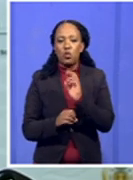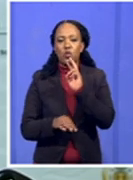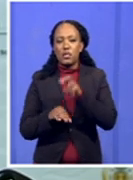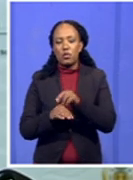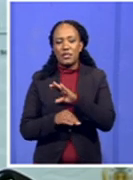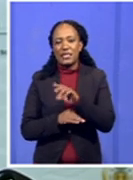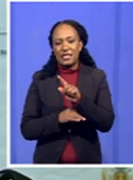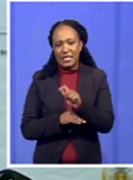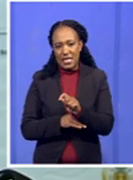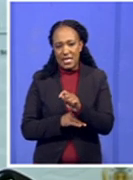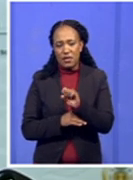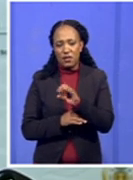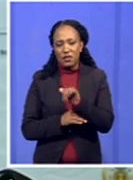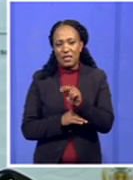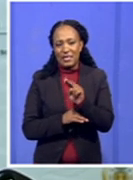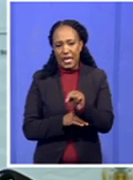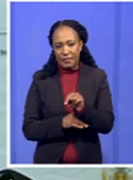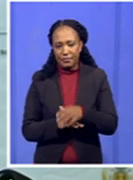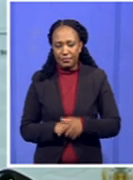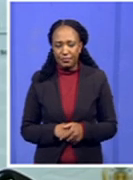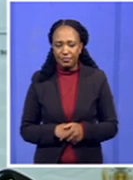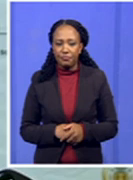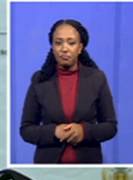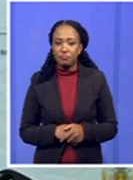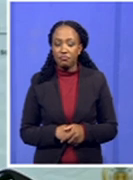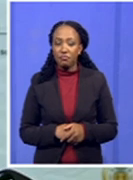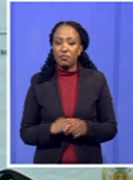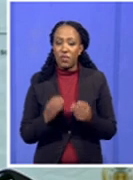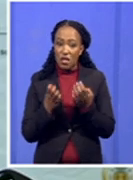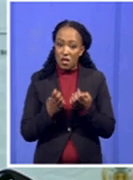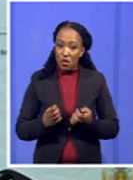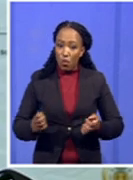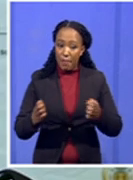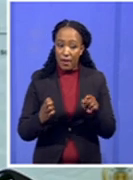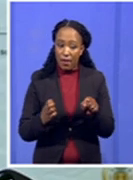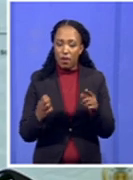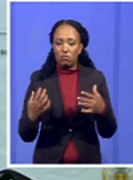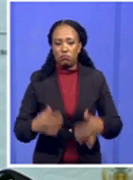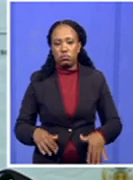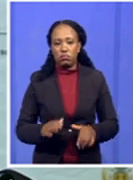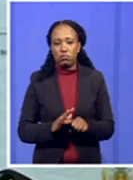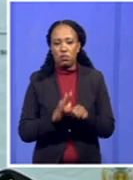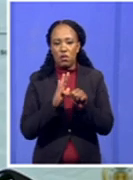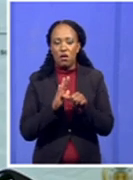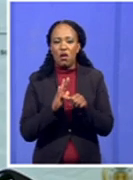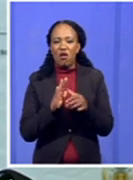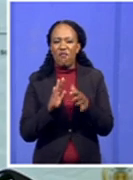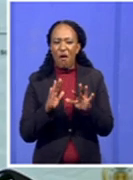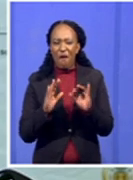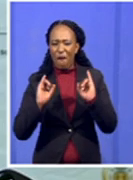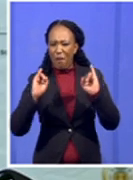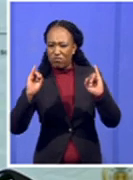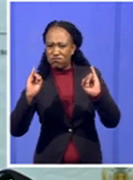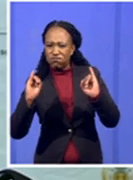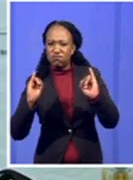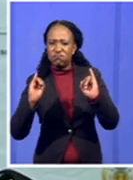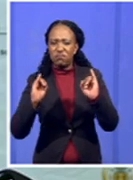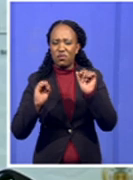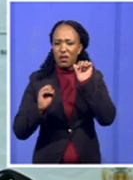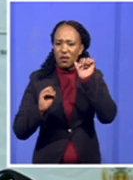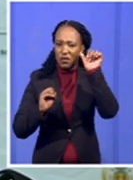It is indeed a very important equipment for trauma and also adult